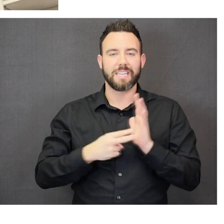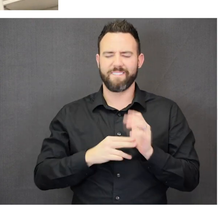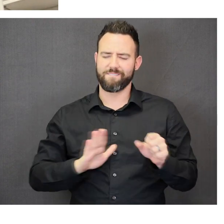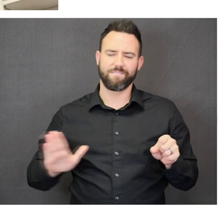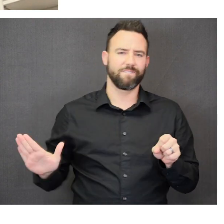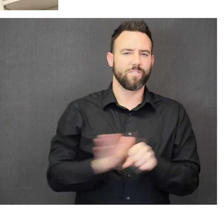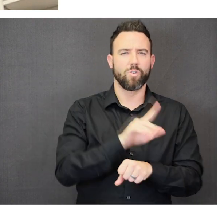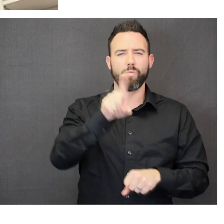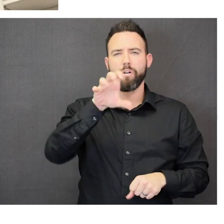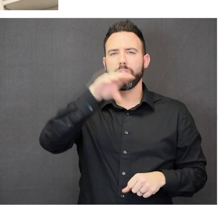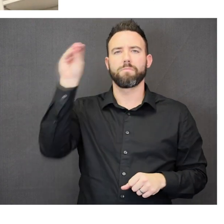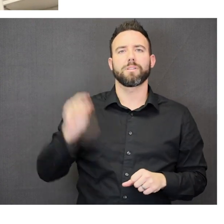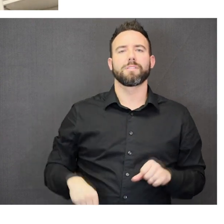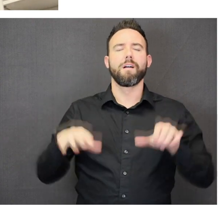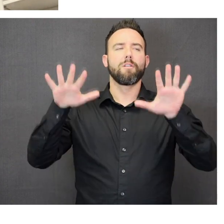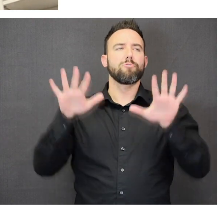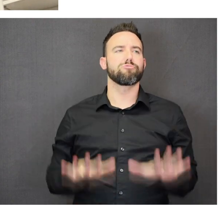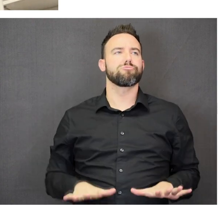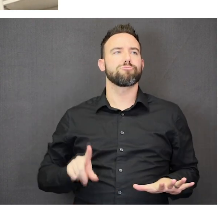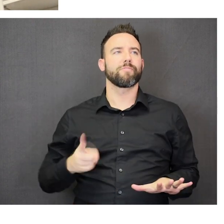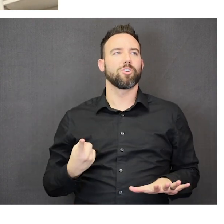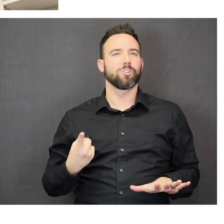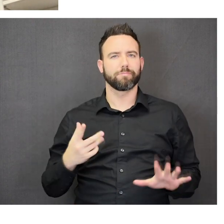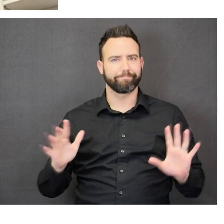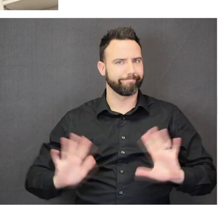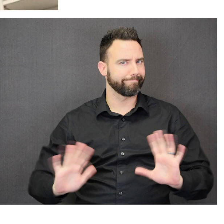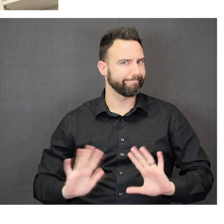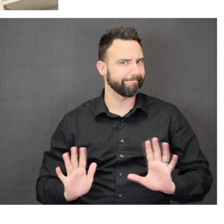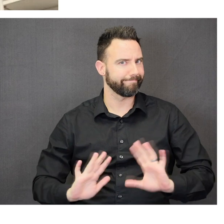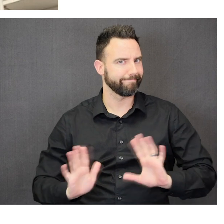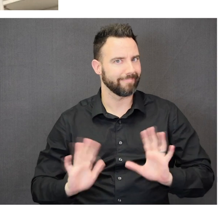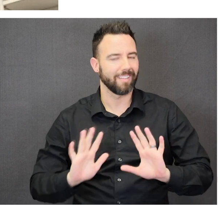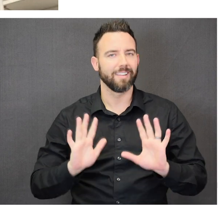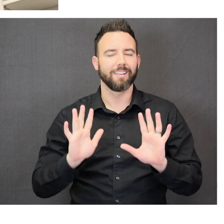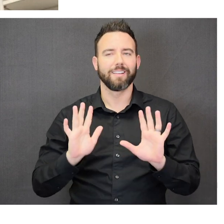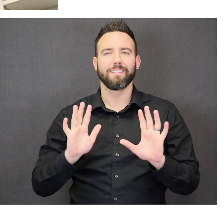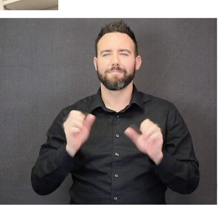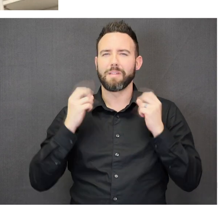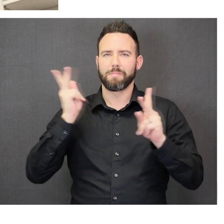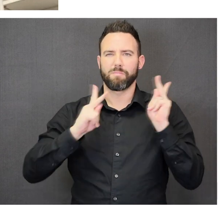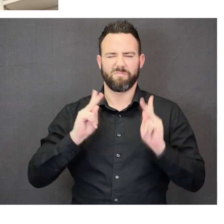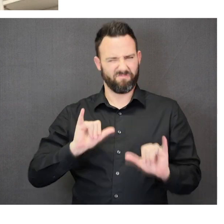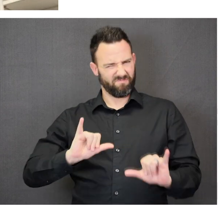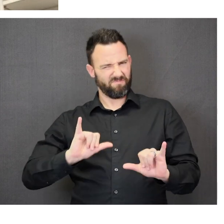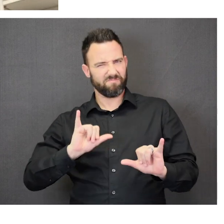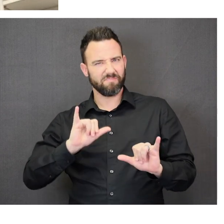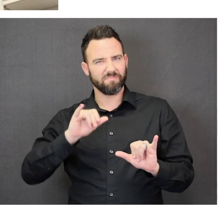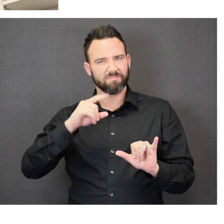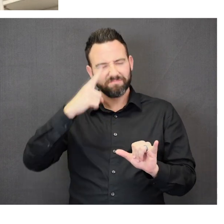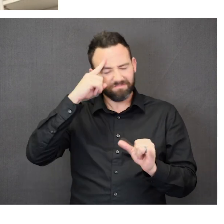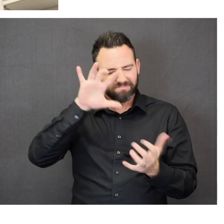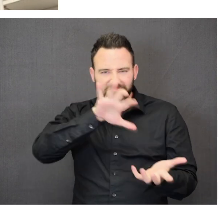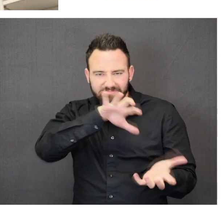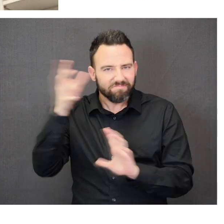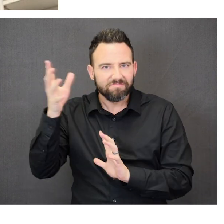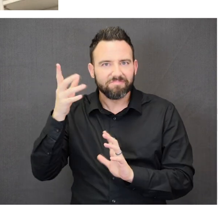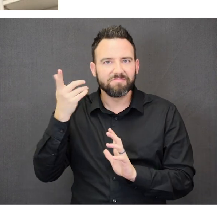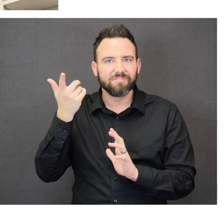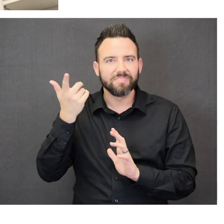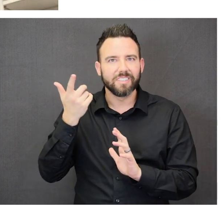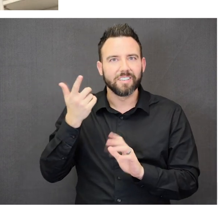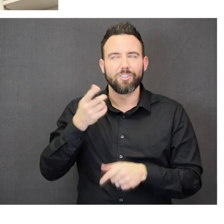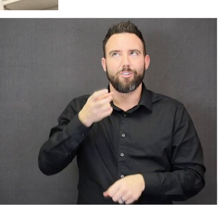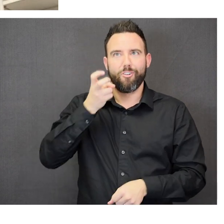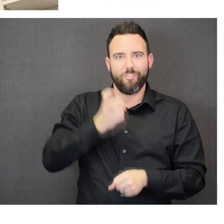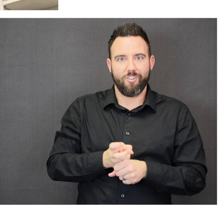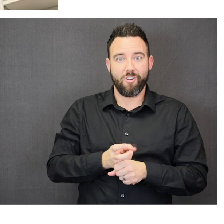calm state. That right now is a message that can throw many of us off because it's